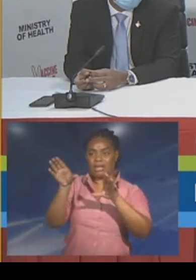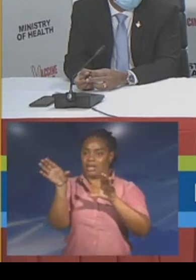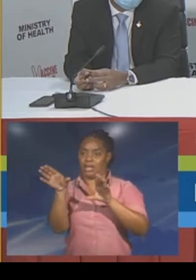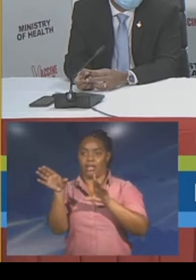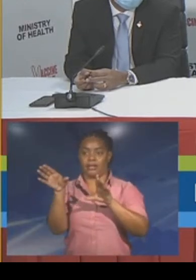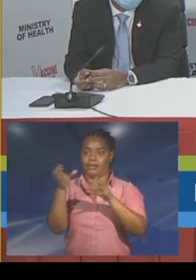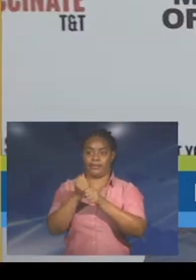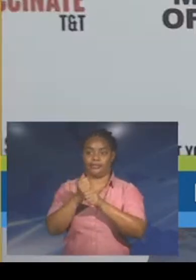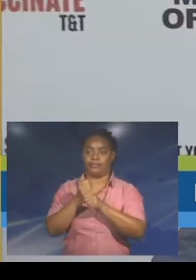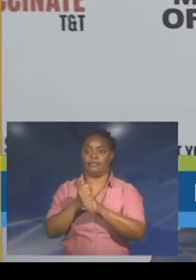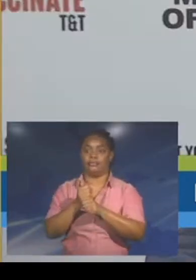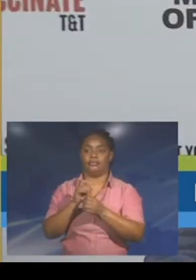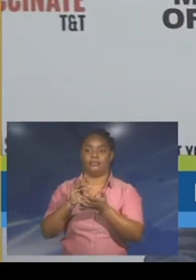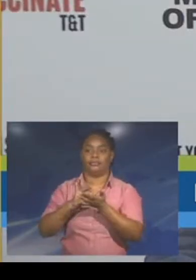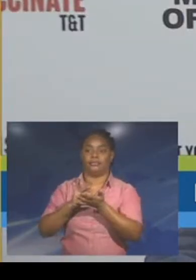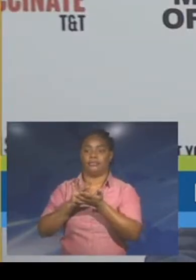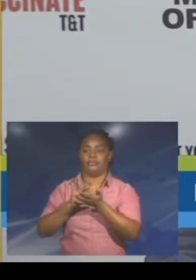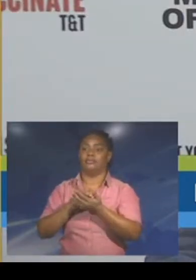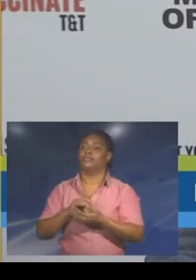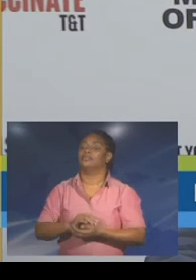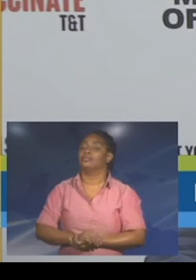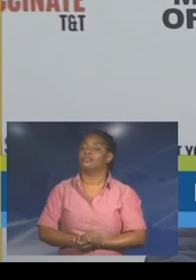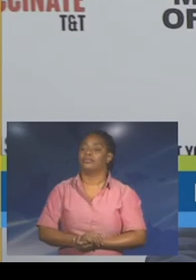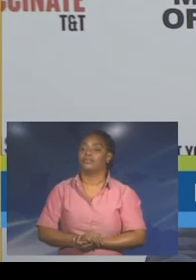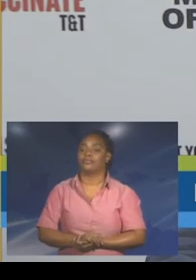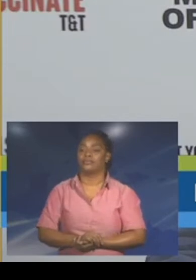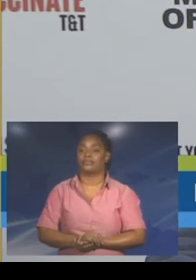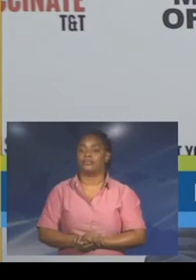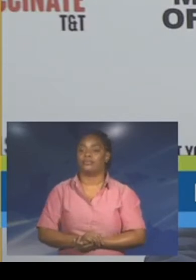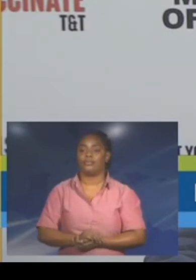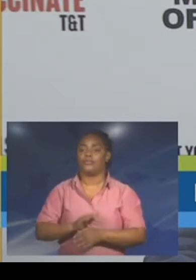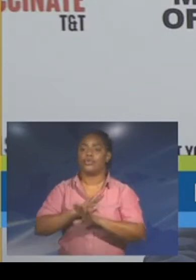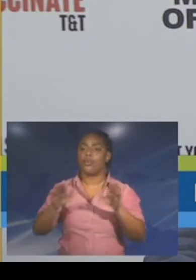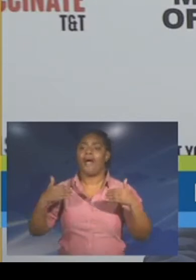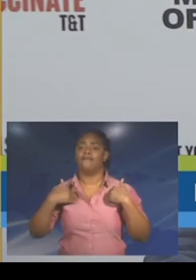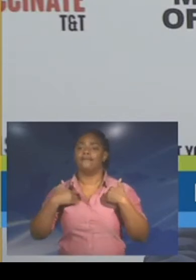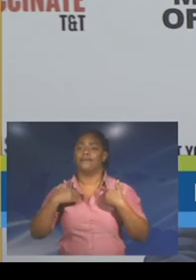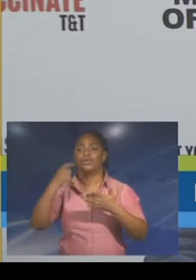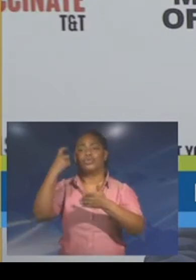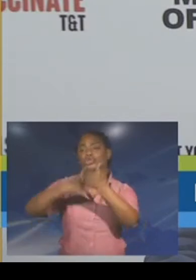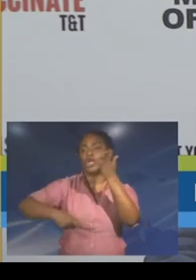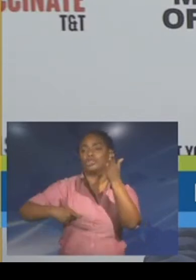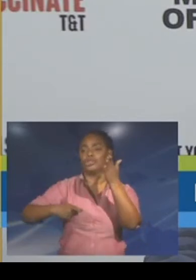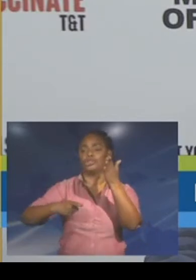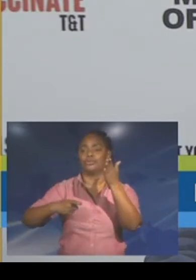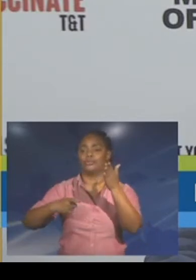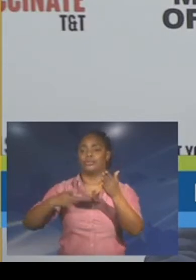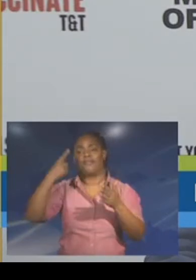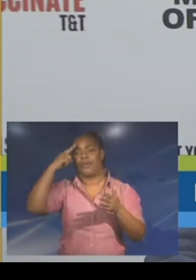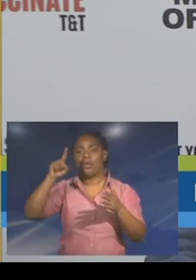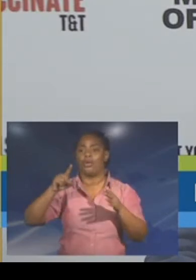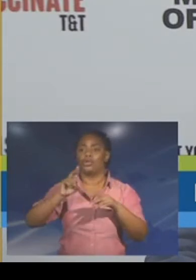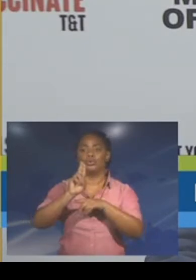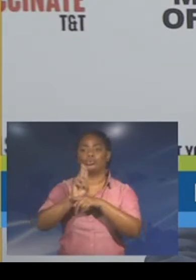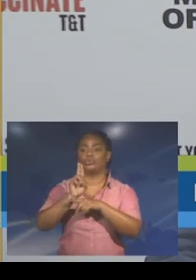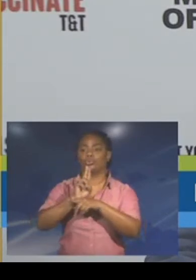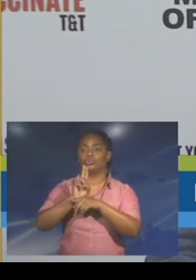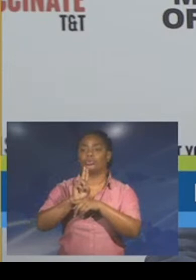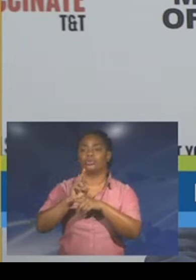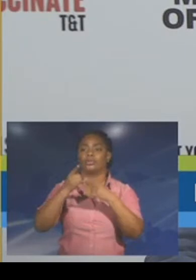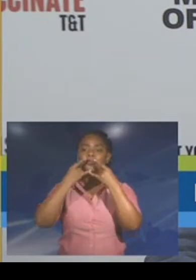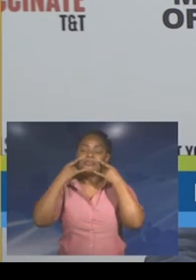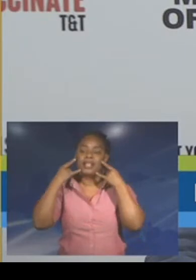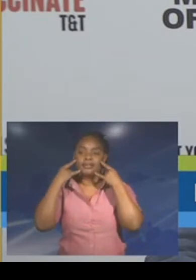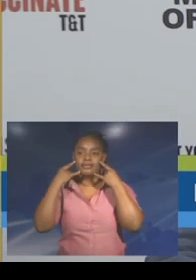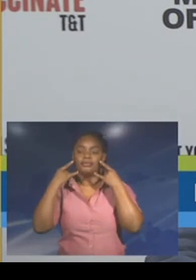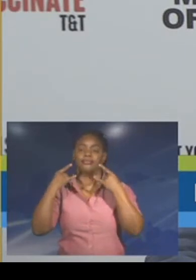yes, so there's no penalty for not wearing a mask. And the issue of the CDAP drugs, as you have raised in the past, is not one of